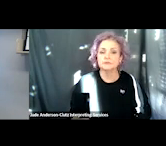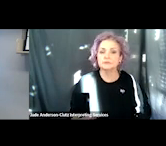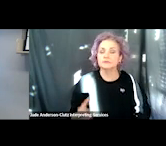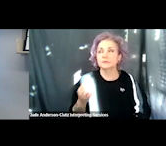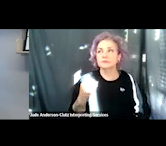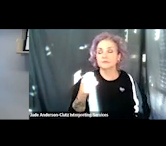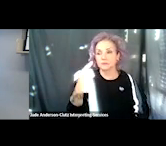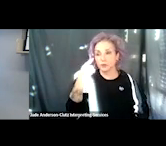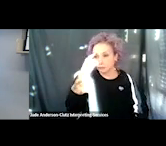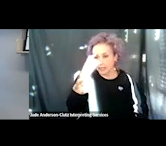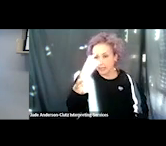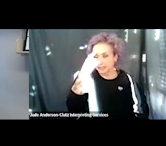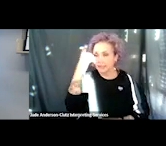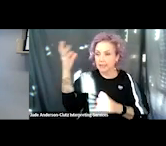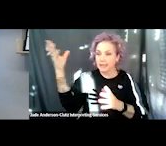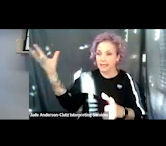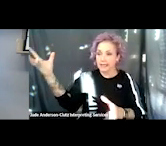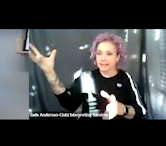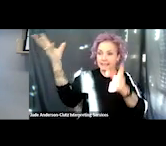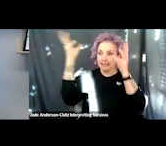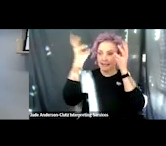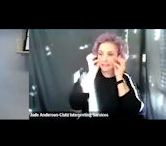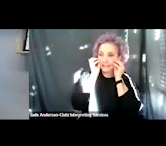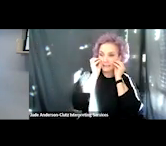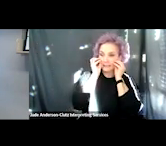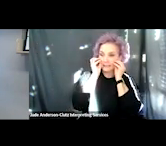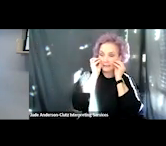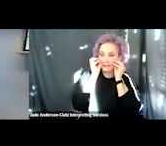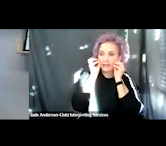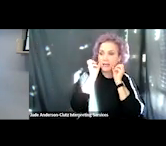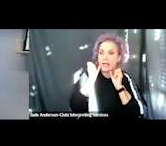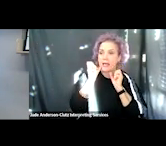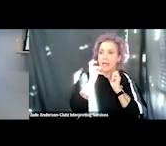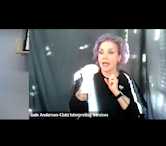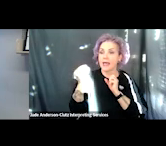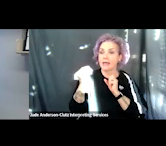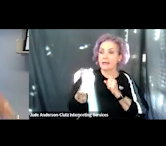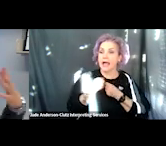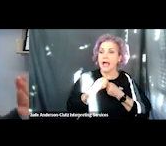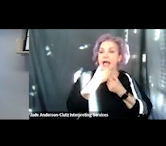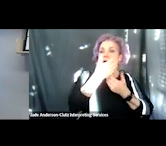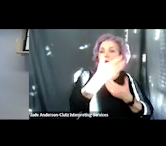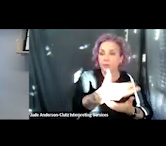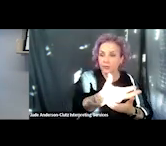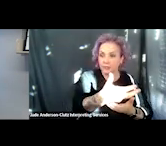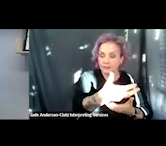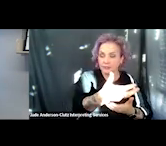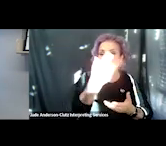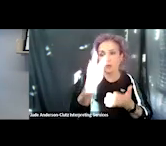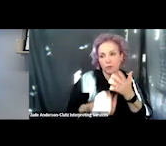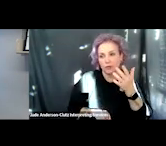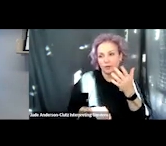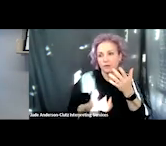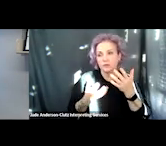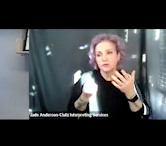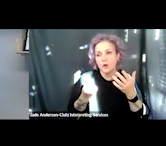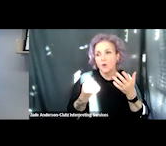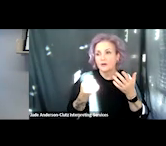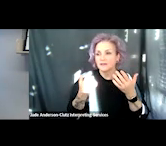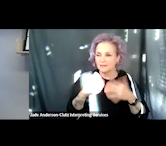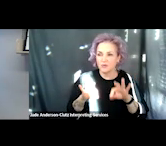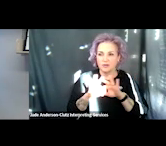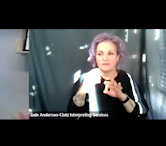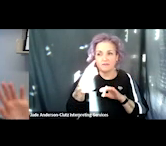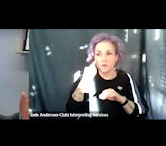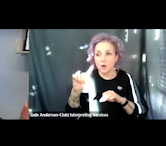So how do we actually study this in animal models or even in humans? So Dr. Schmid worked a